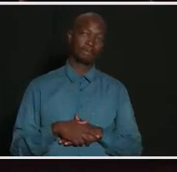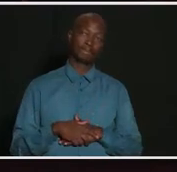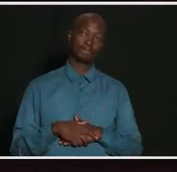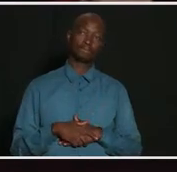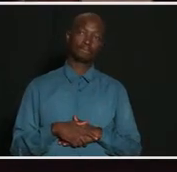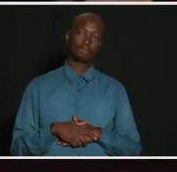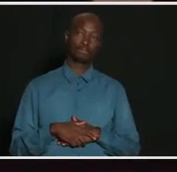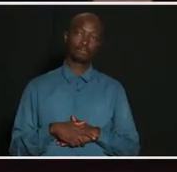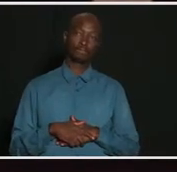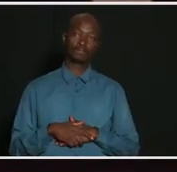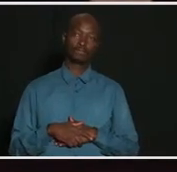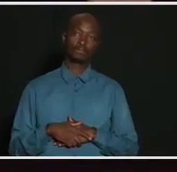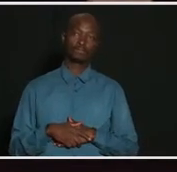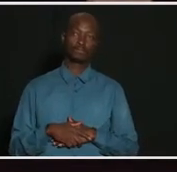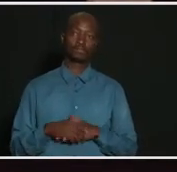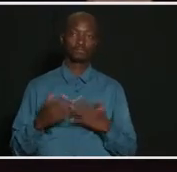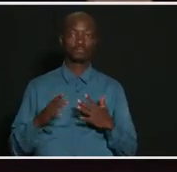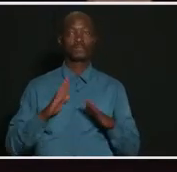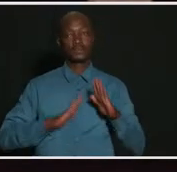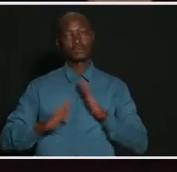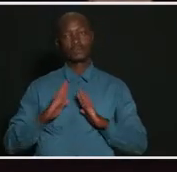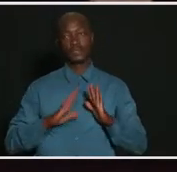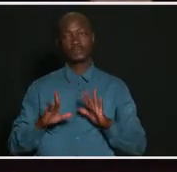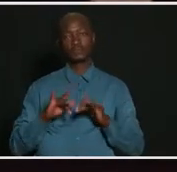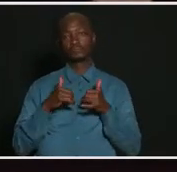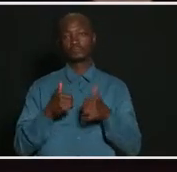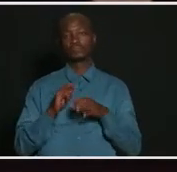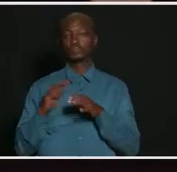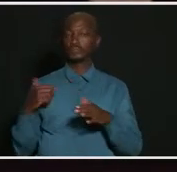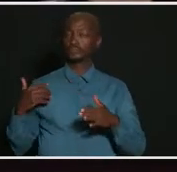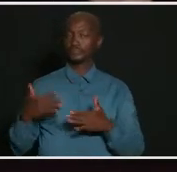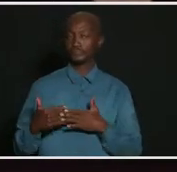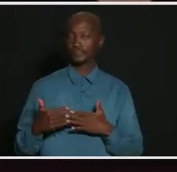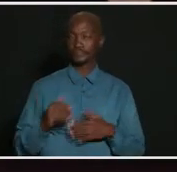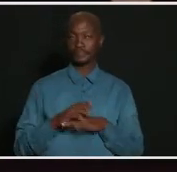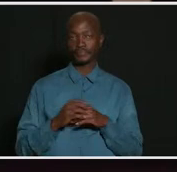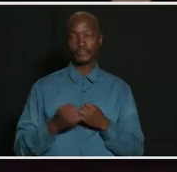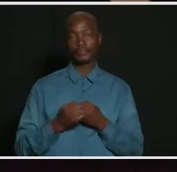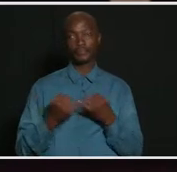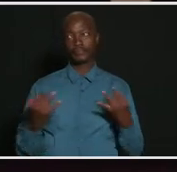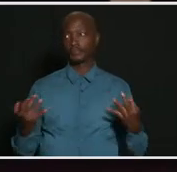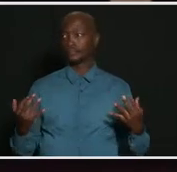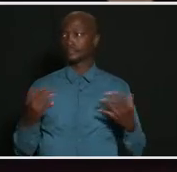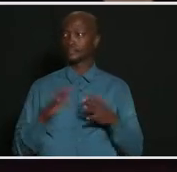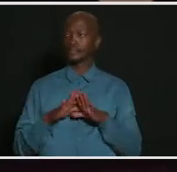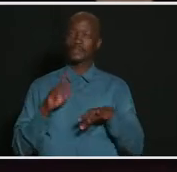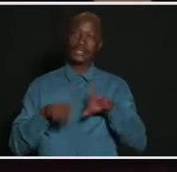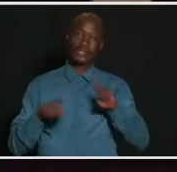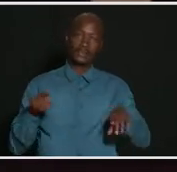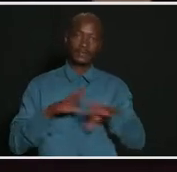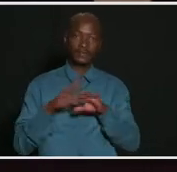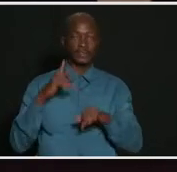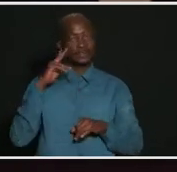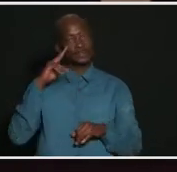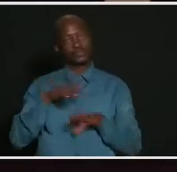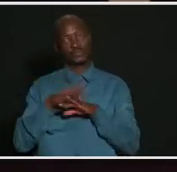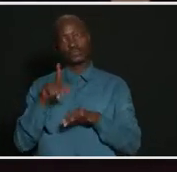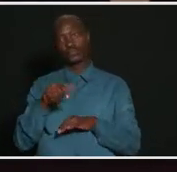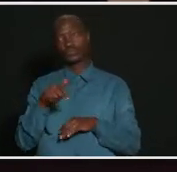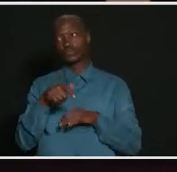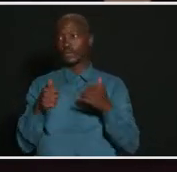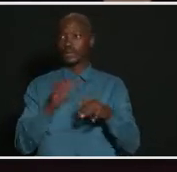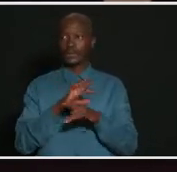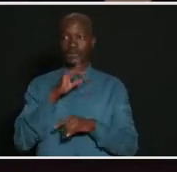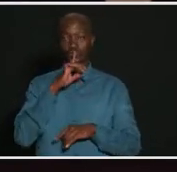we were well behaved today many people had different views to yours you